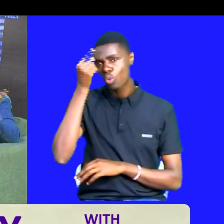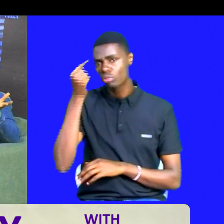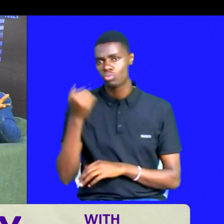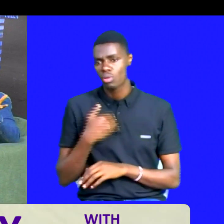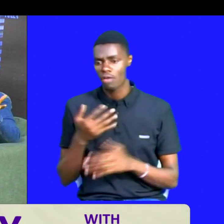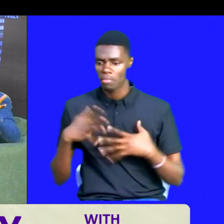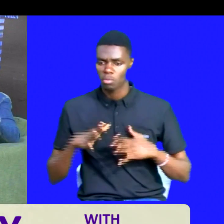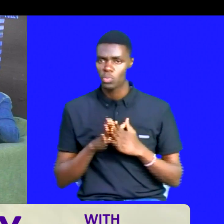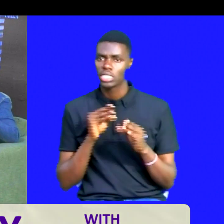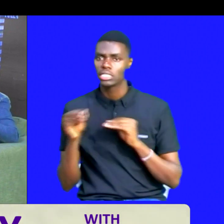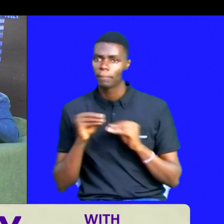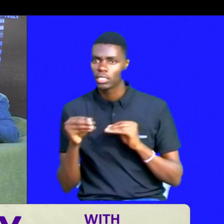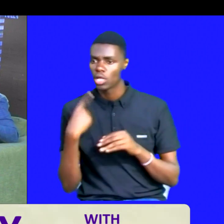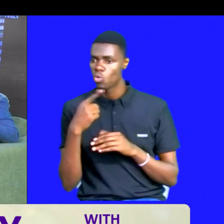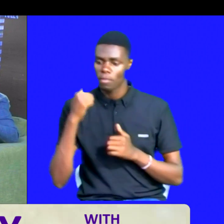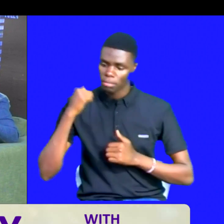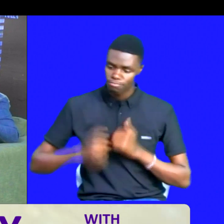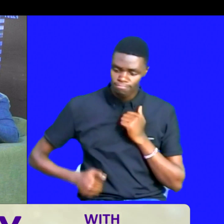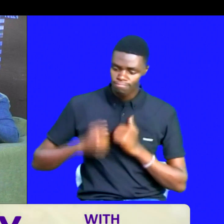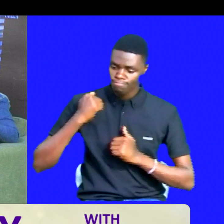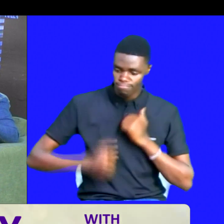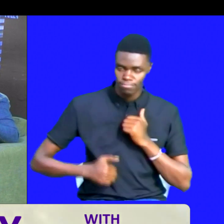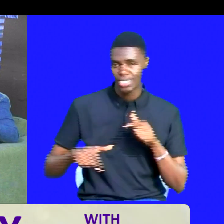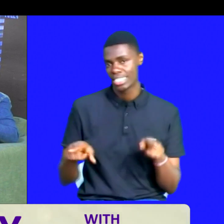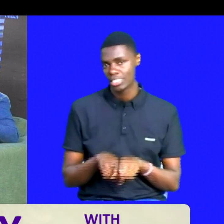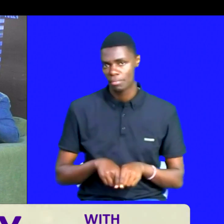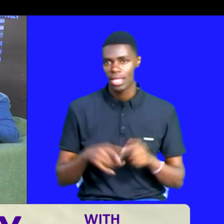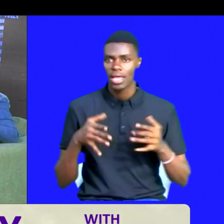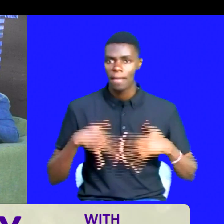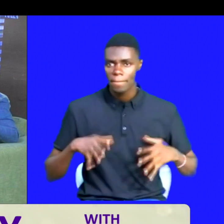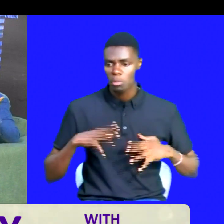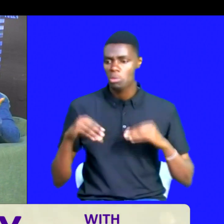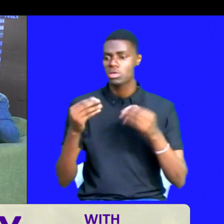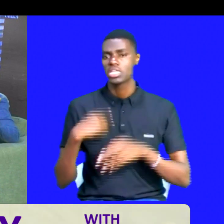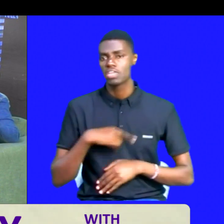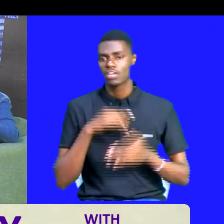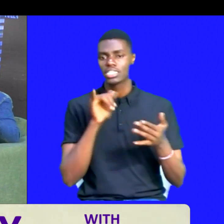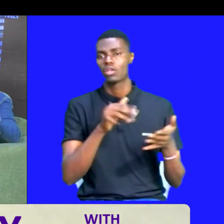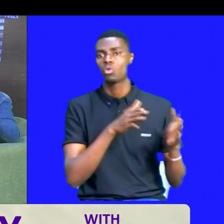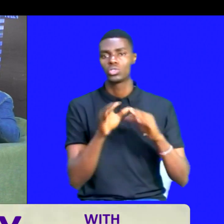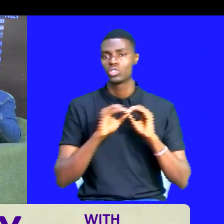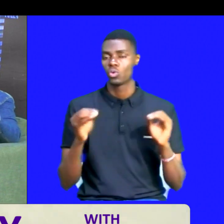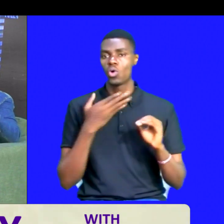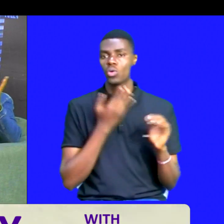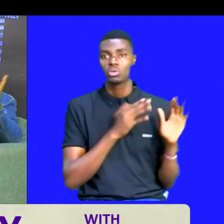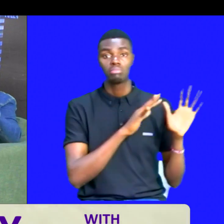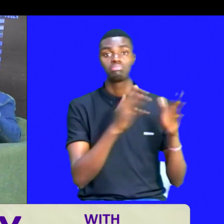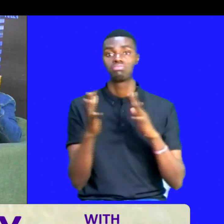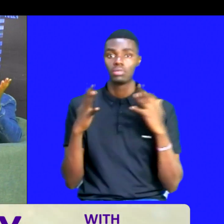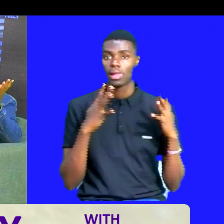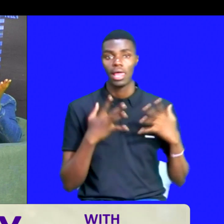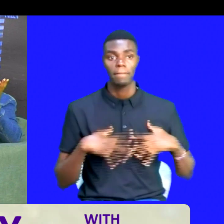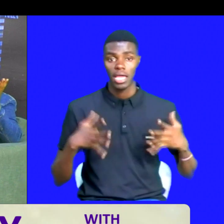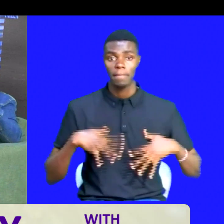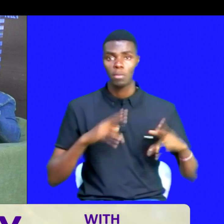people with disability right, who have been even running to even give us that chance to Yes. be there. They want to celebrate by the people who are